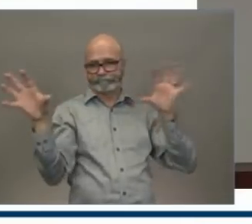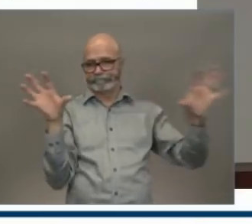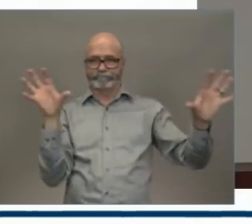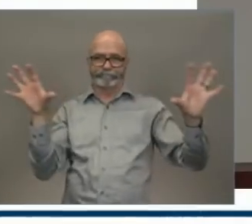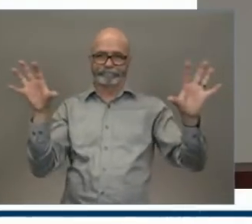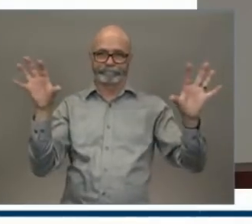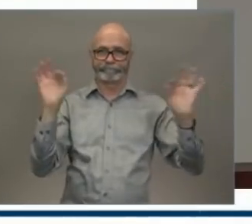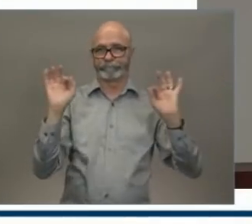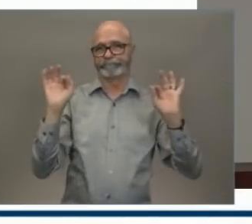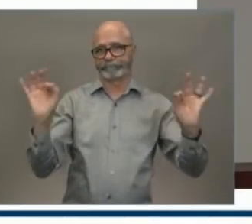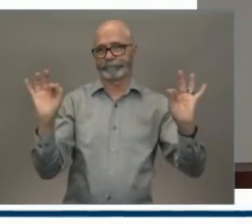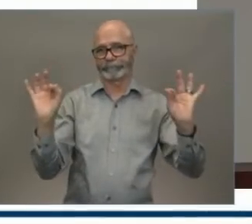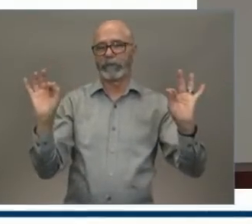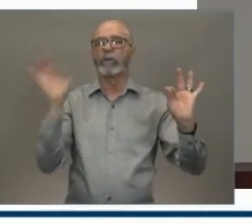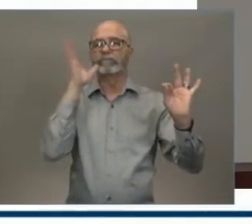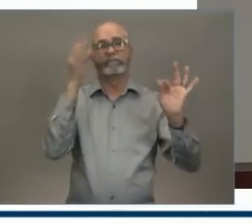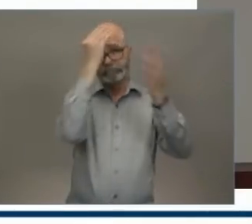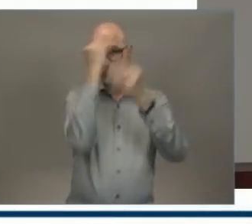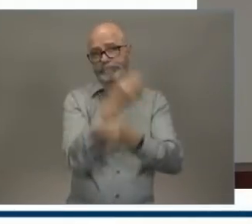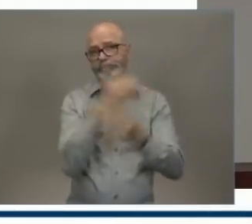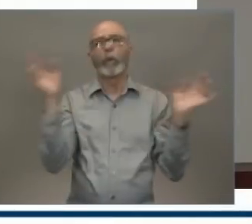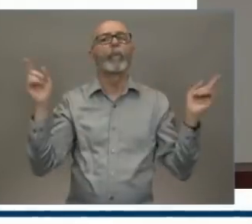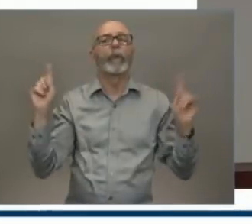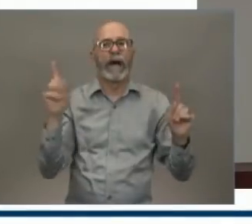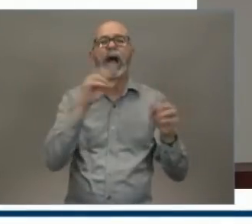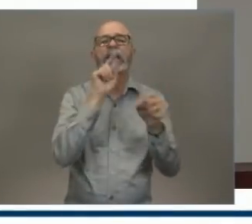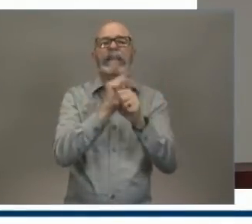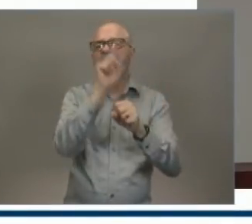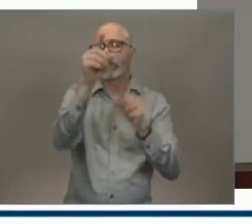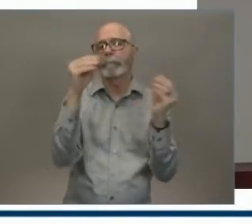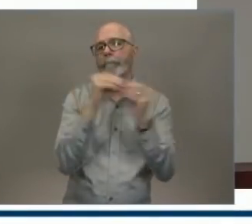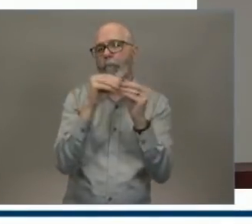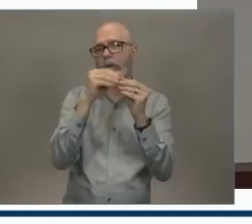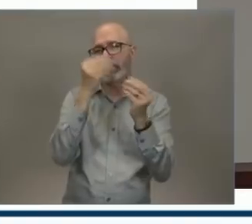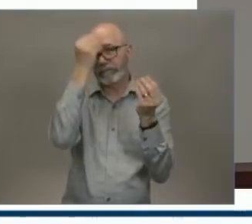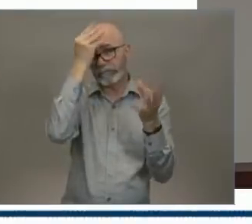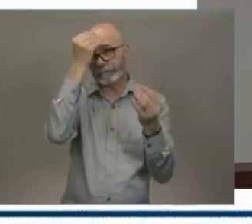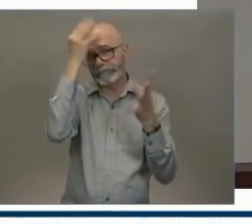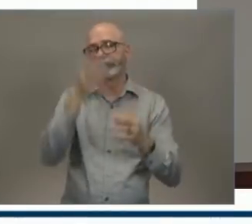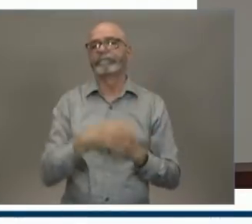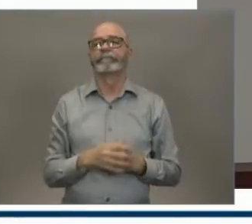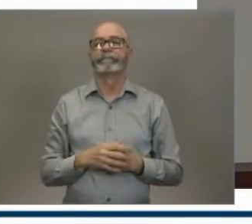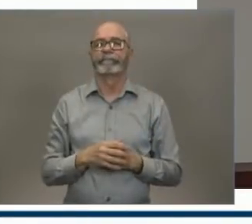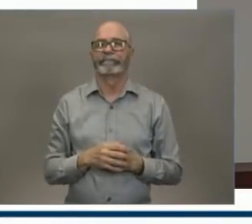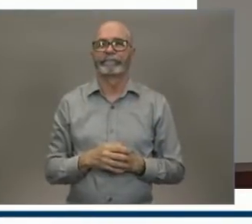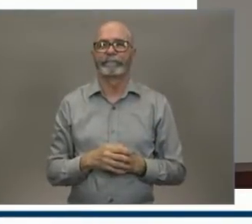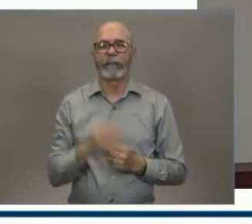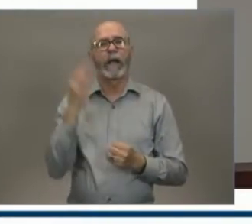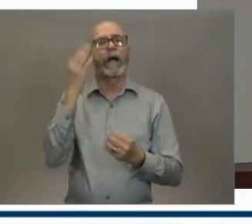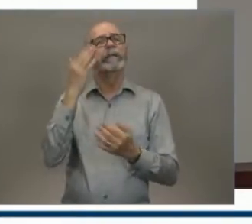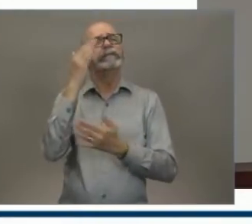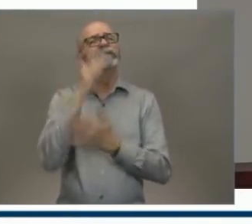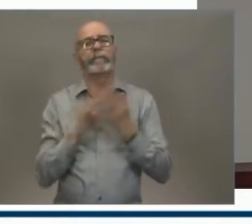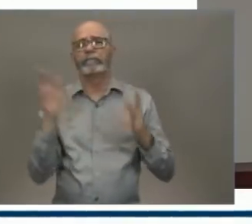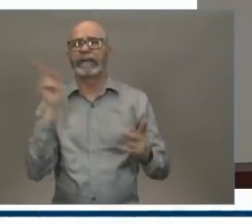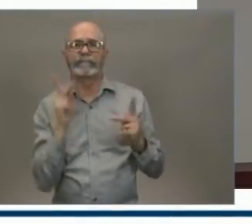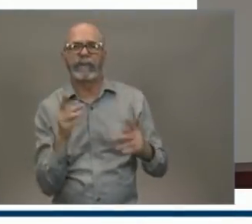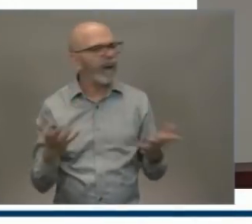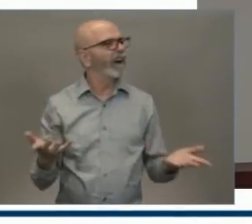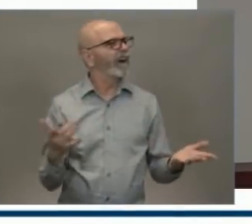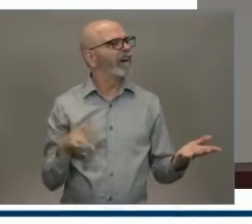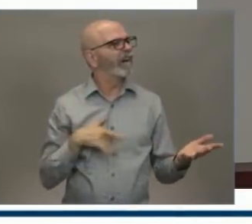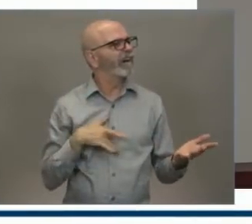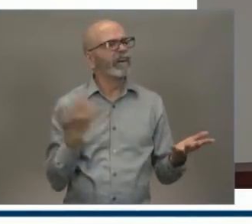able to communicate more specifics on that next week. And I know there have been some questions and concerns,